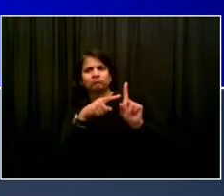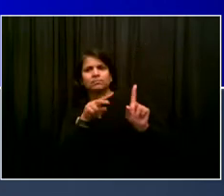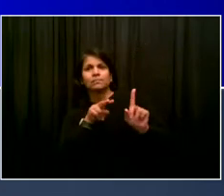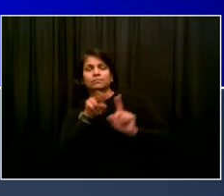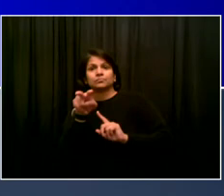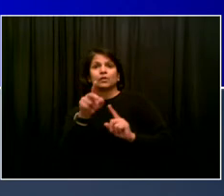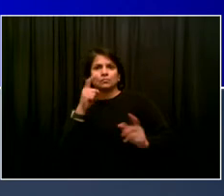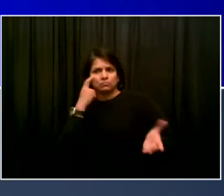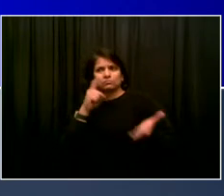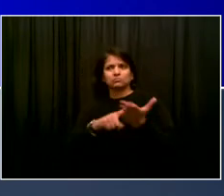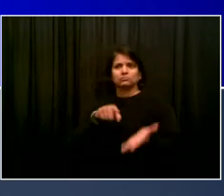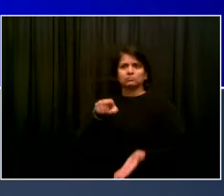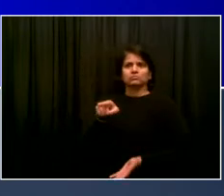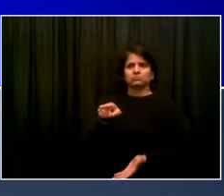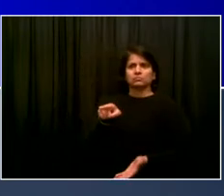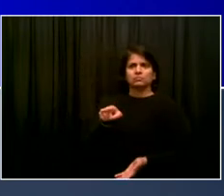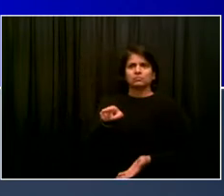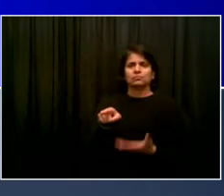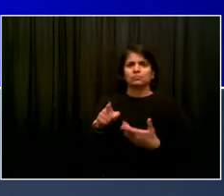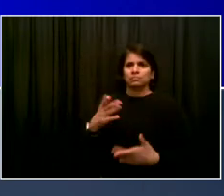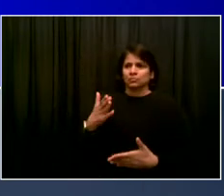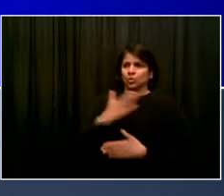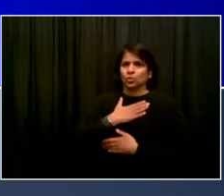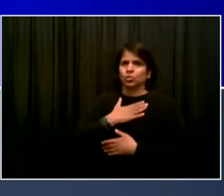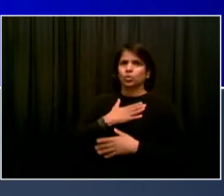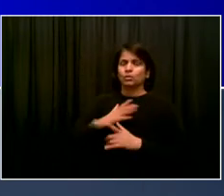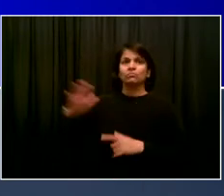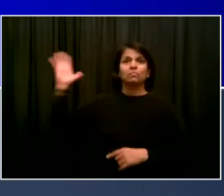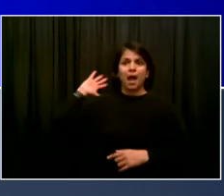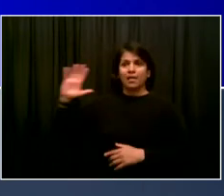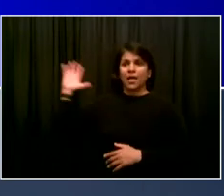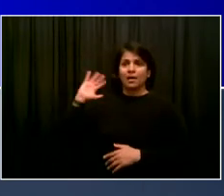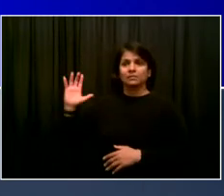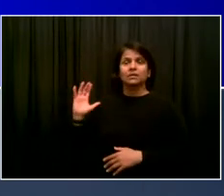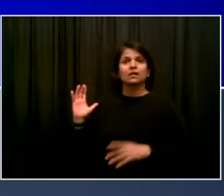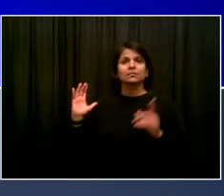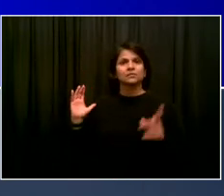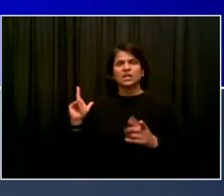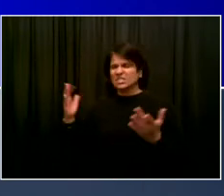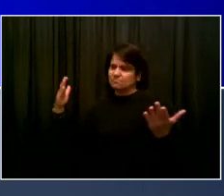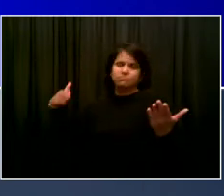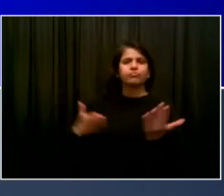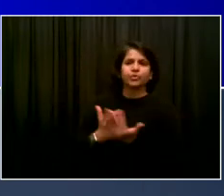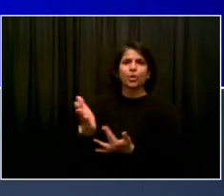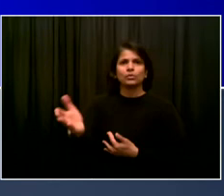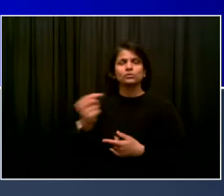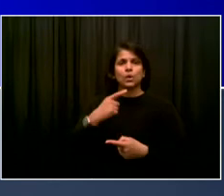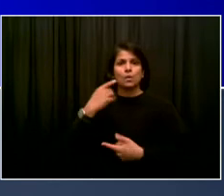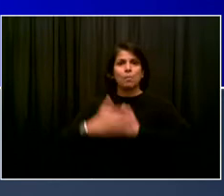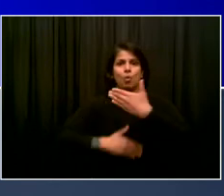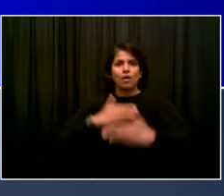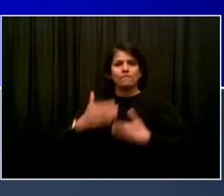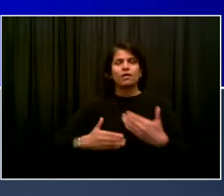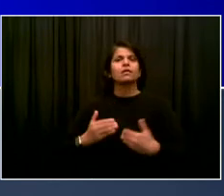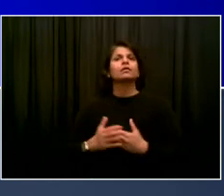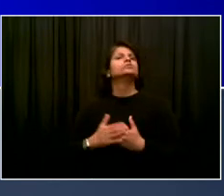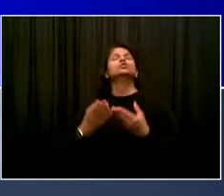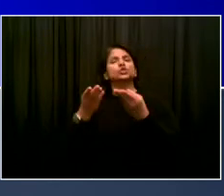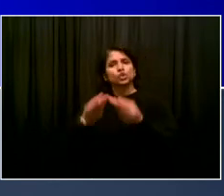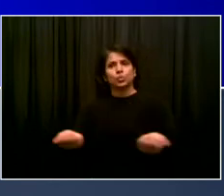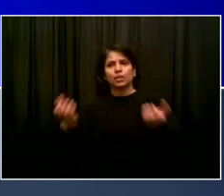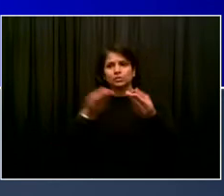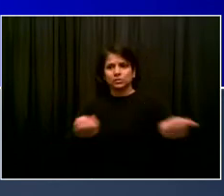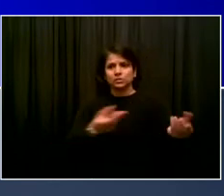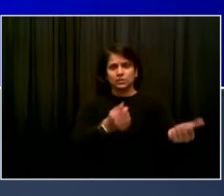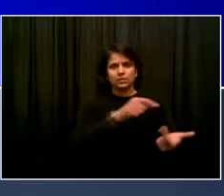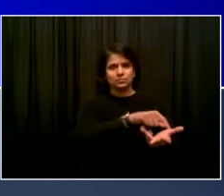of the past, you can also move past it productively and get to solutions that actually change society and